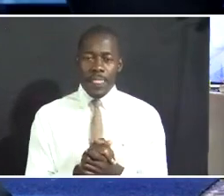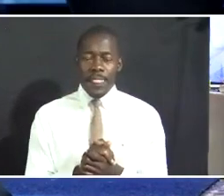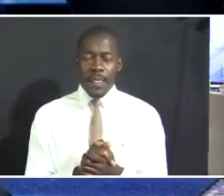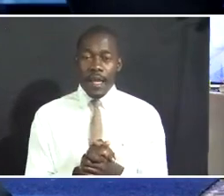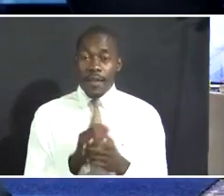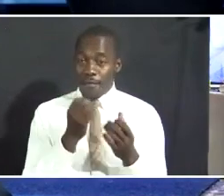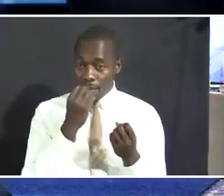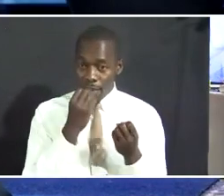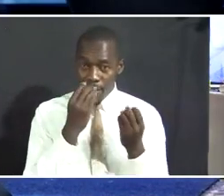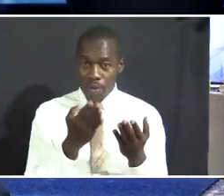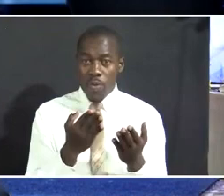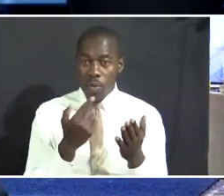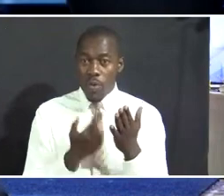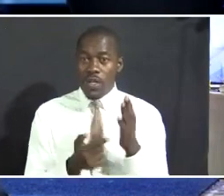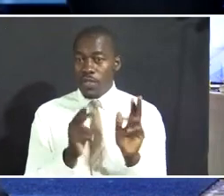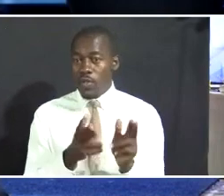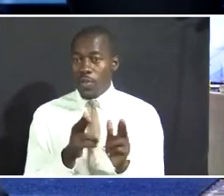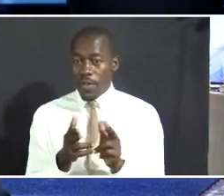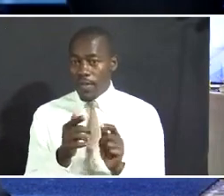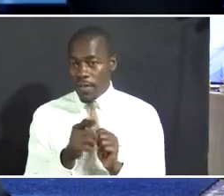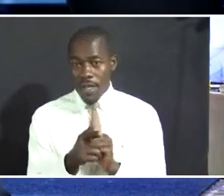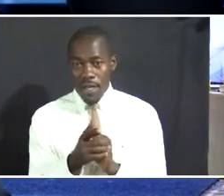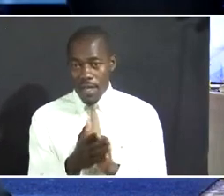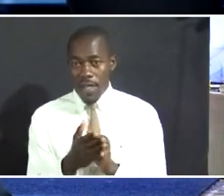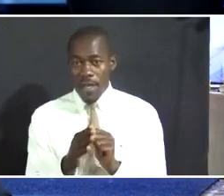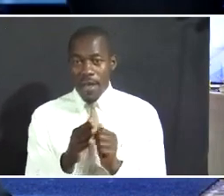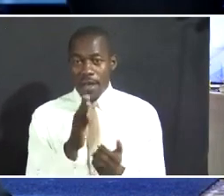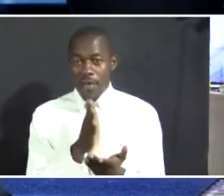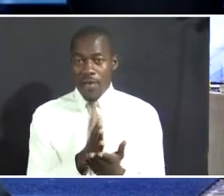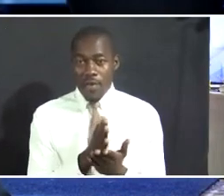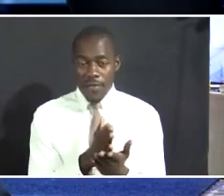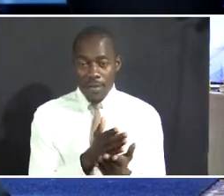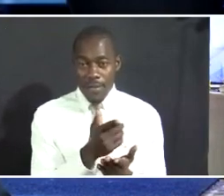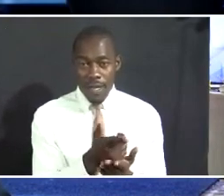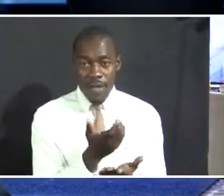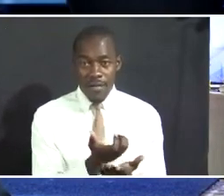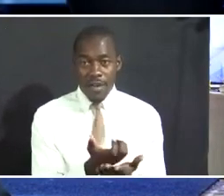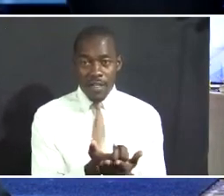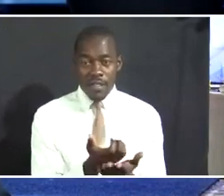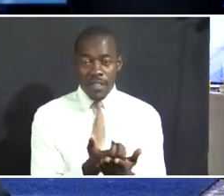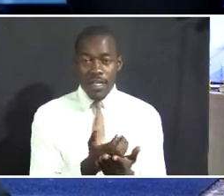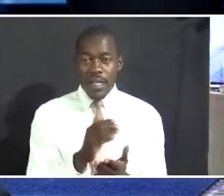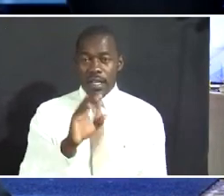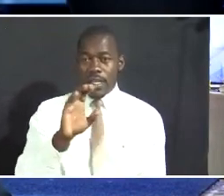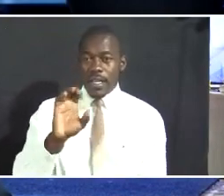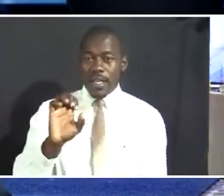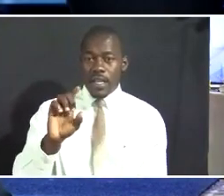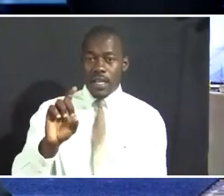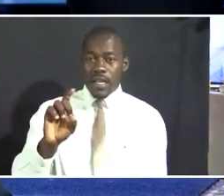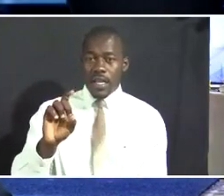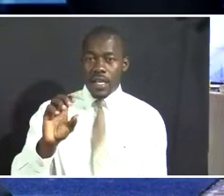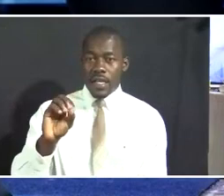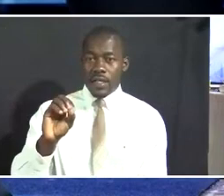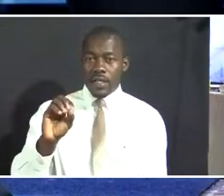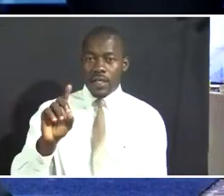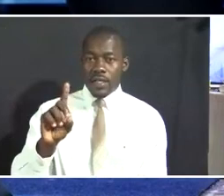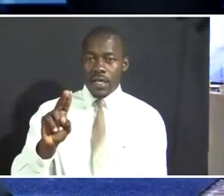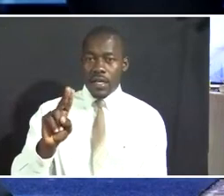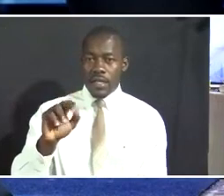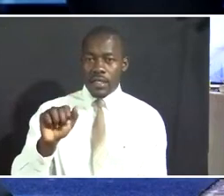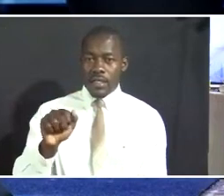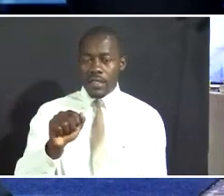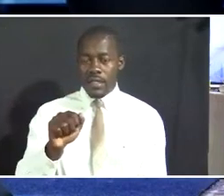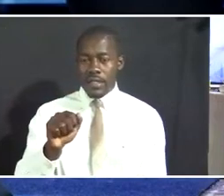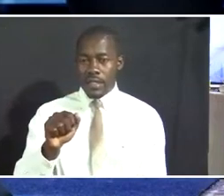common, which is in the book of Exodus. And you find it, this is the story of Moses. And I want to refer to you